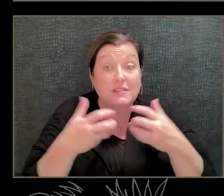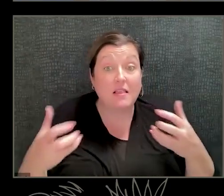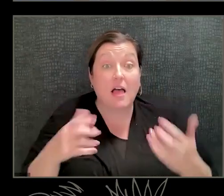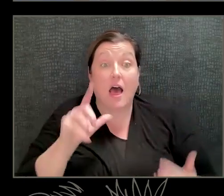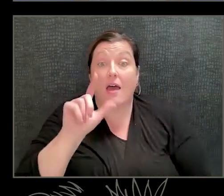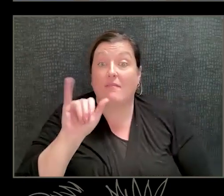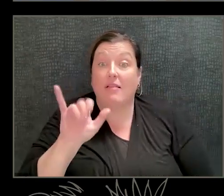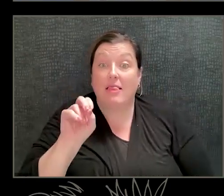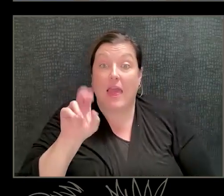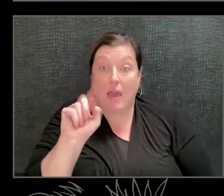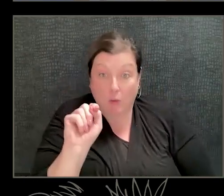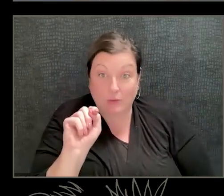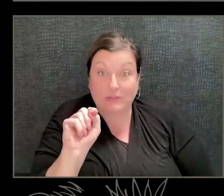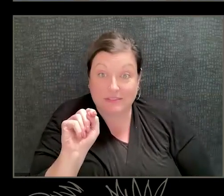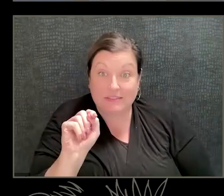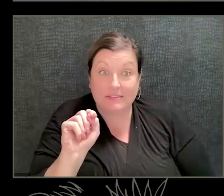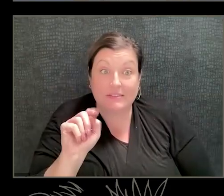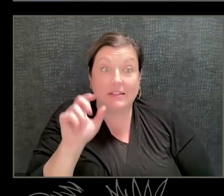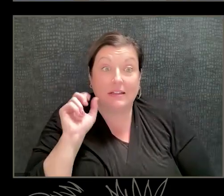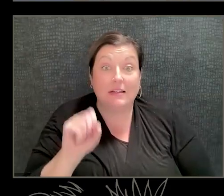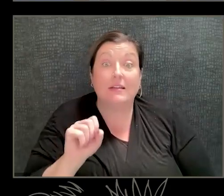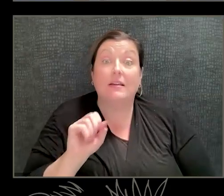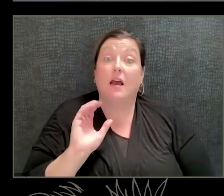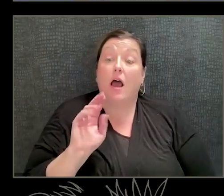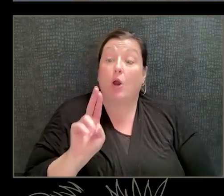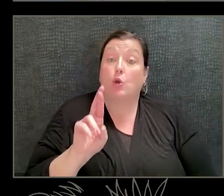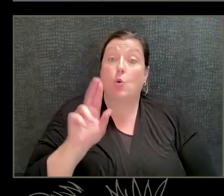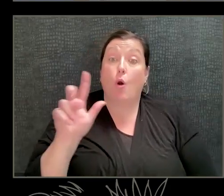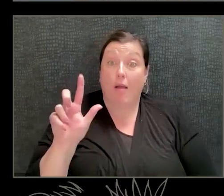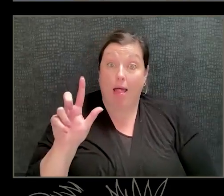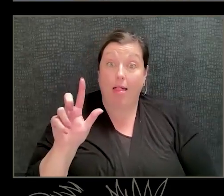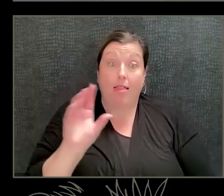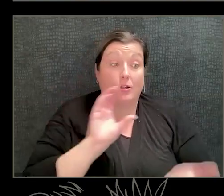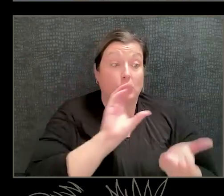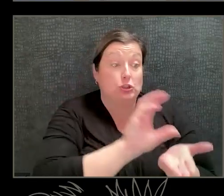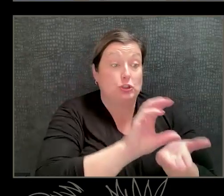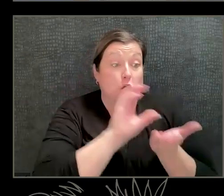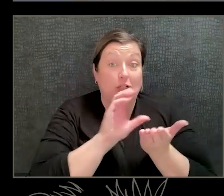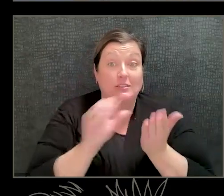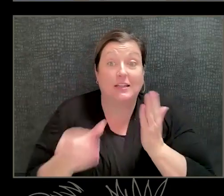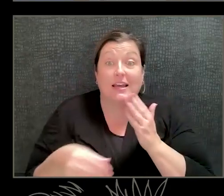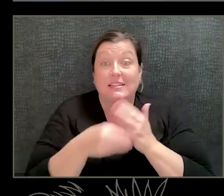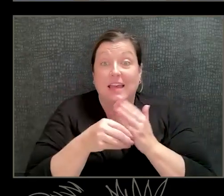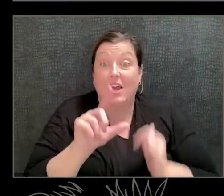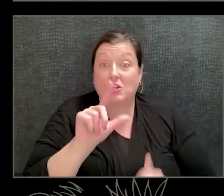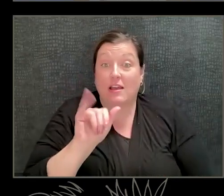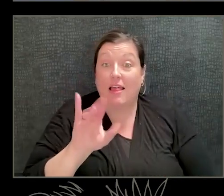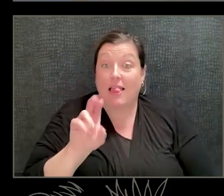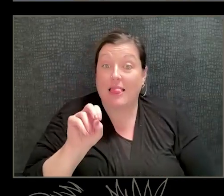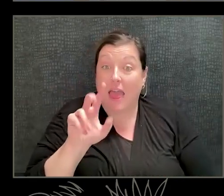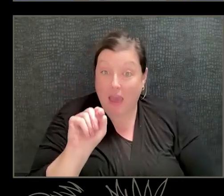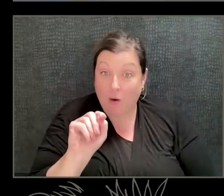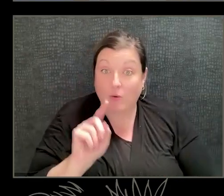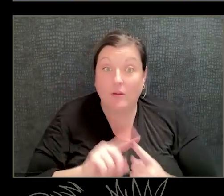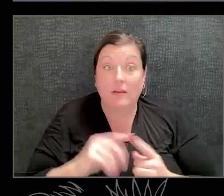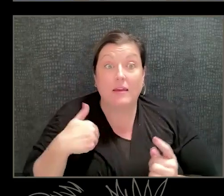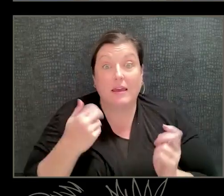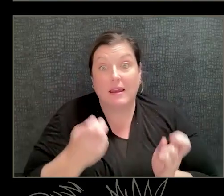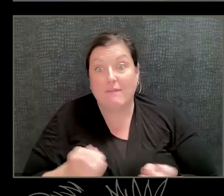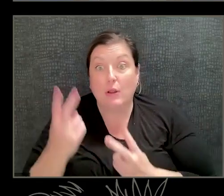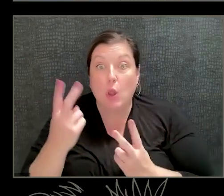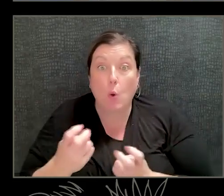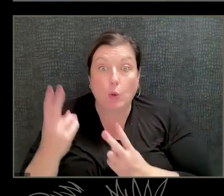layouts. So we can take chunks of our URL, and we can attach layouts to them. And the layouts can have loaders in addition